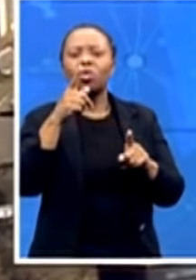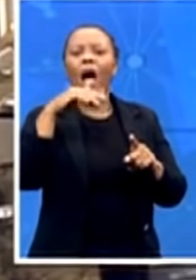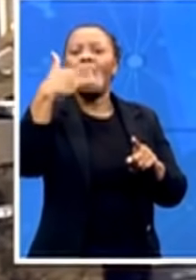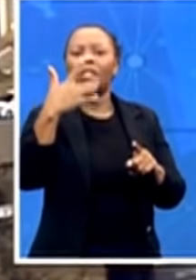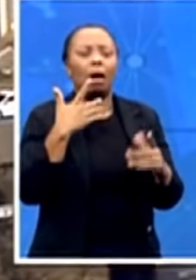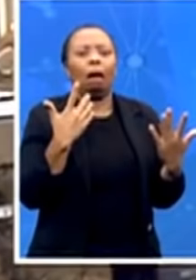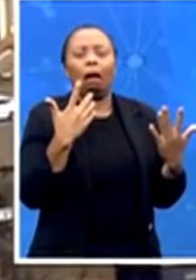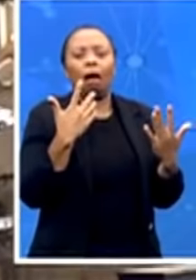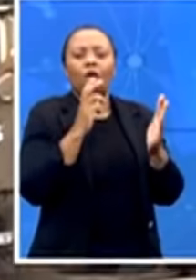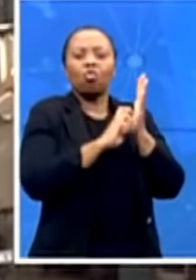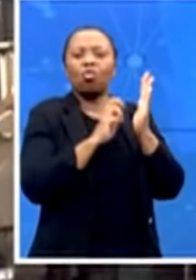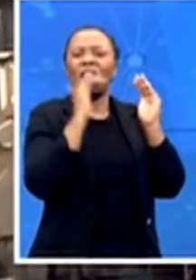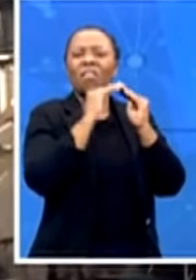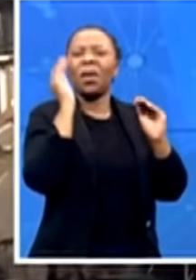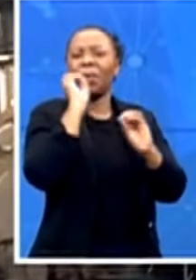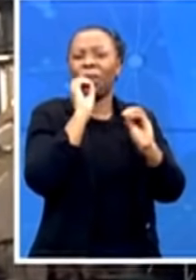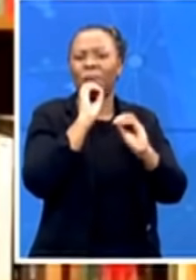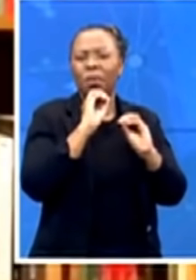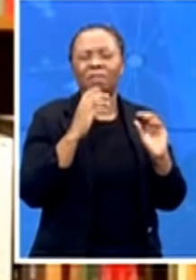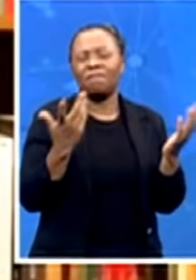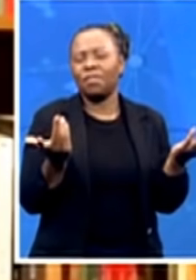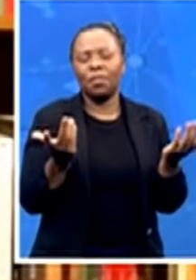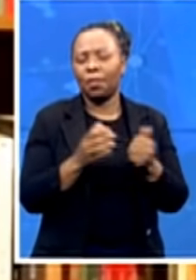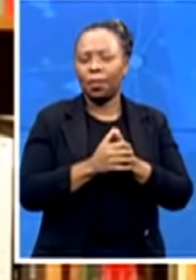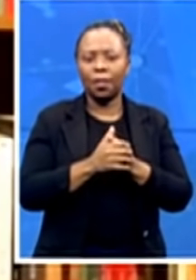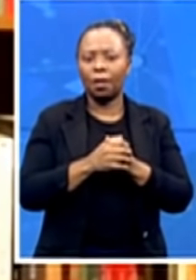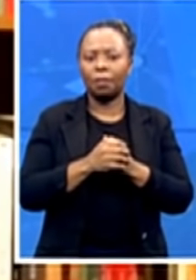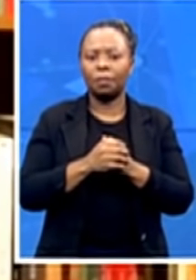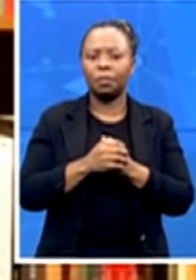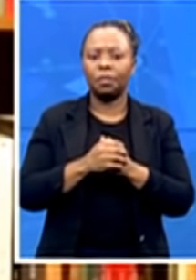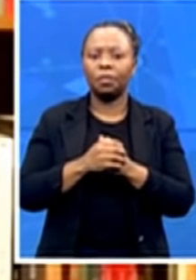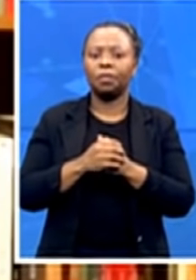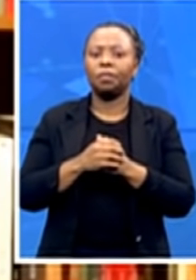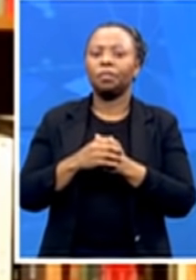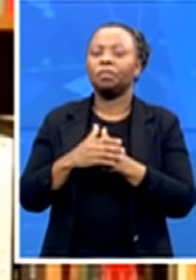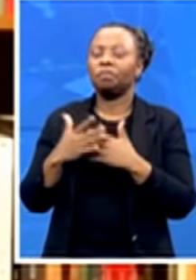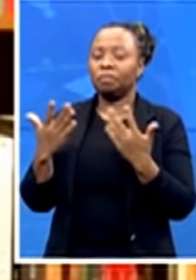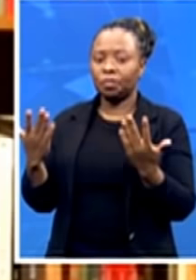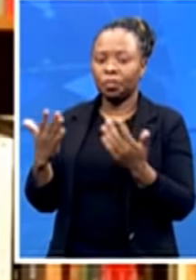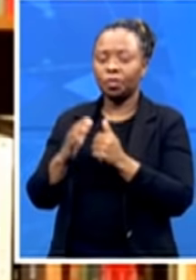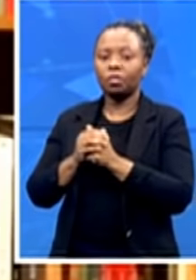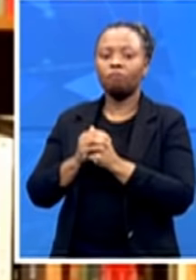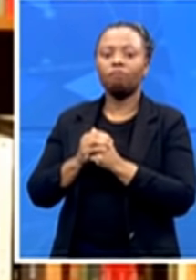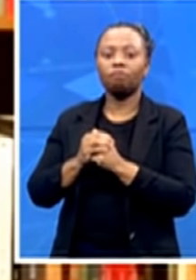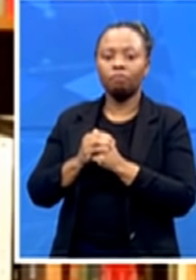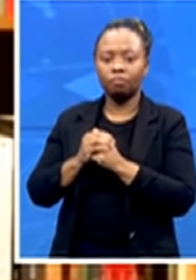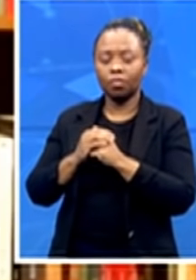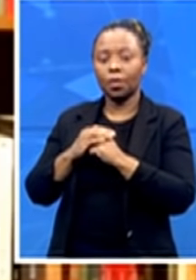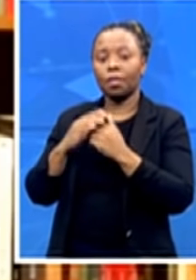them. Now, for purposes of analyzing whether Ace Magashule was treated fairly, I